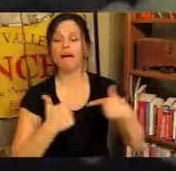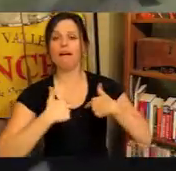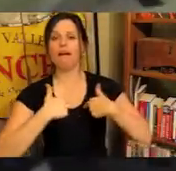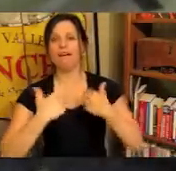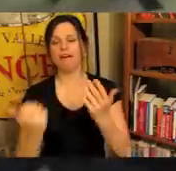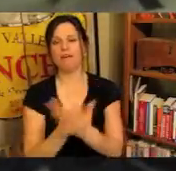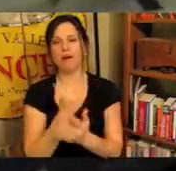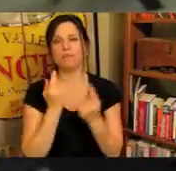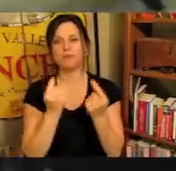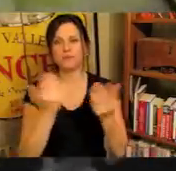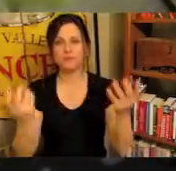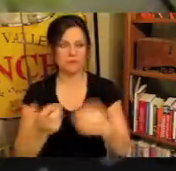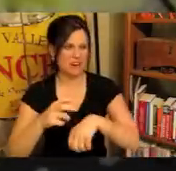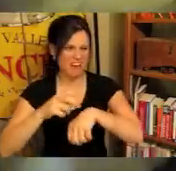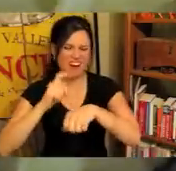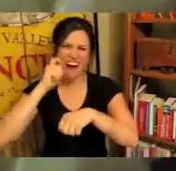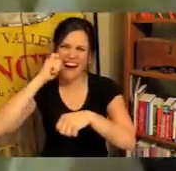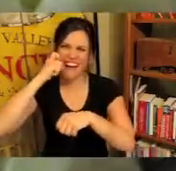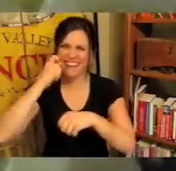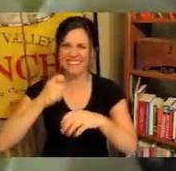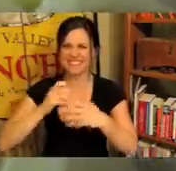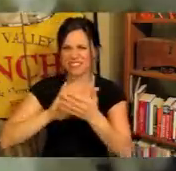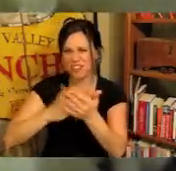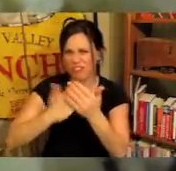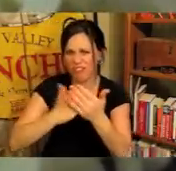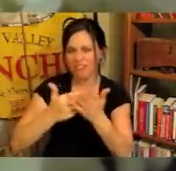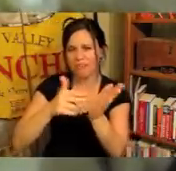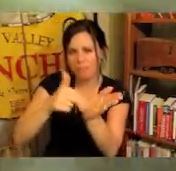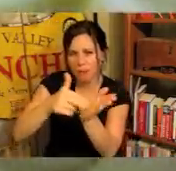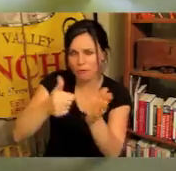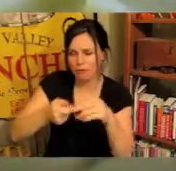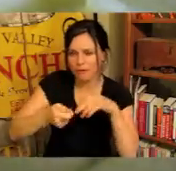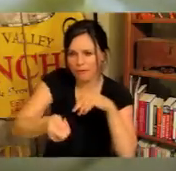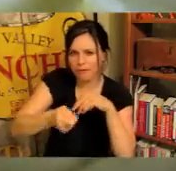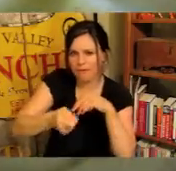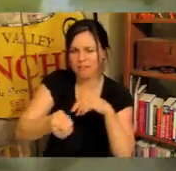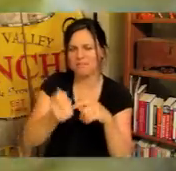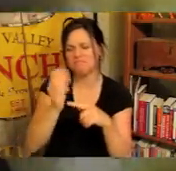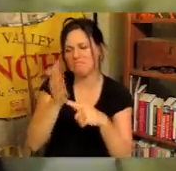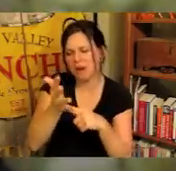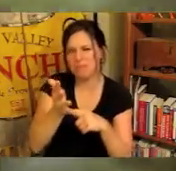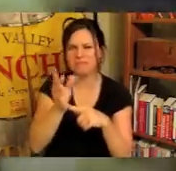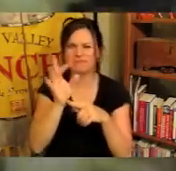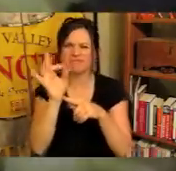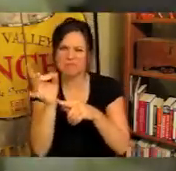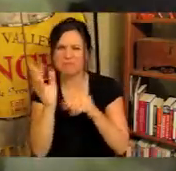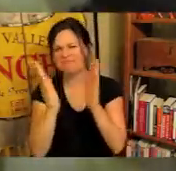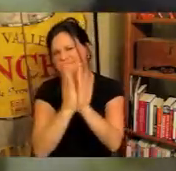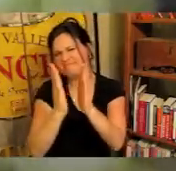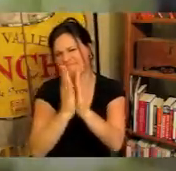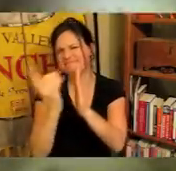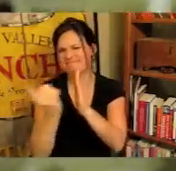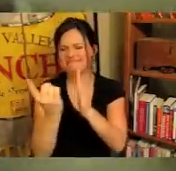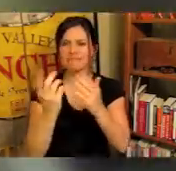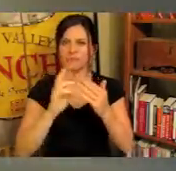some butter on medium heat for about 5 to 8 minutes until golden brown.